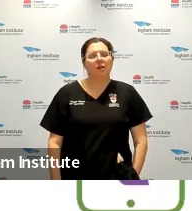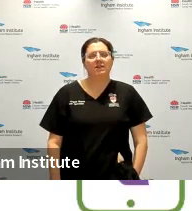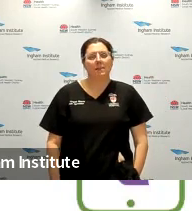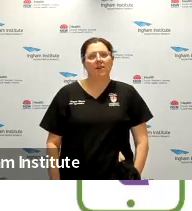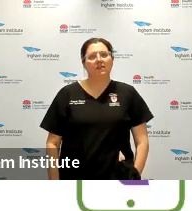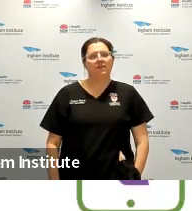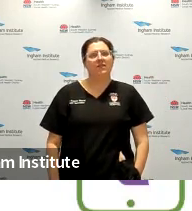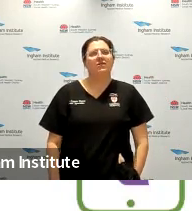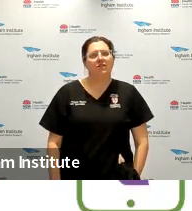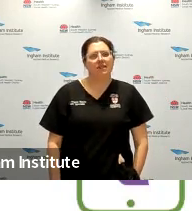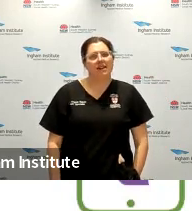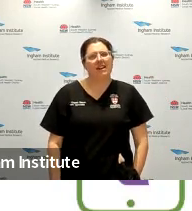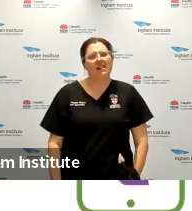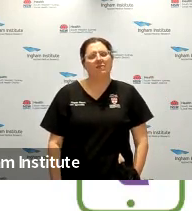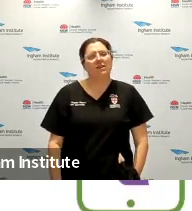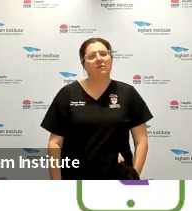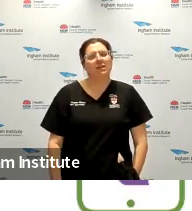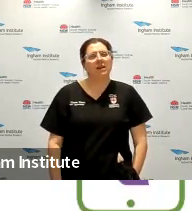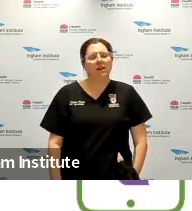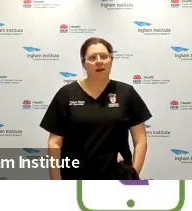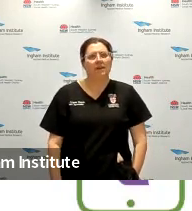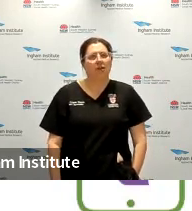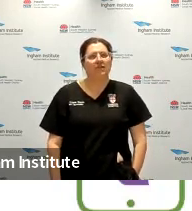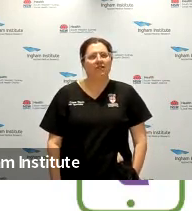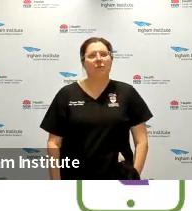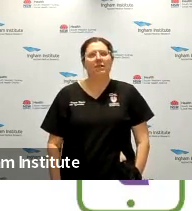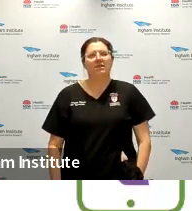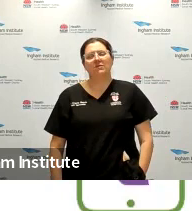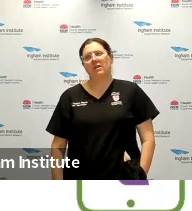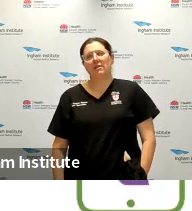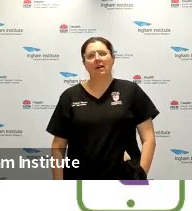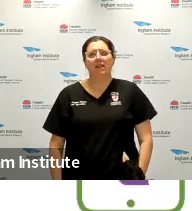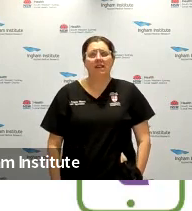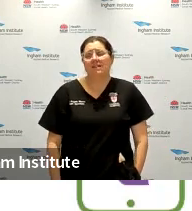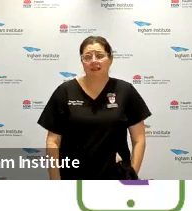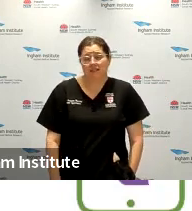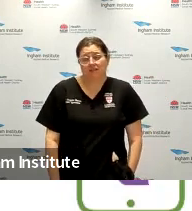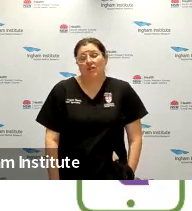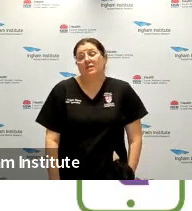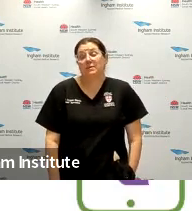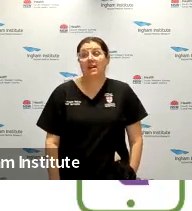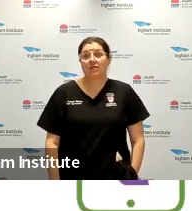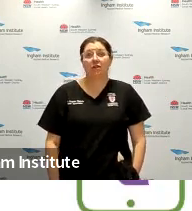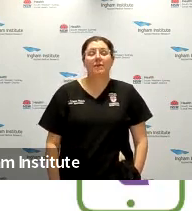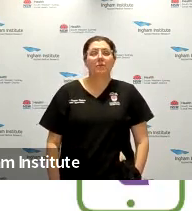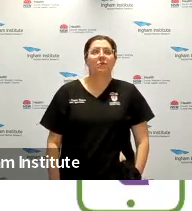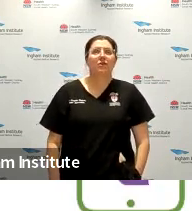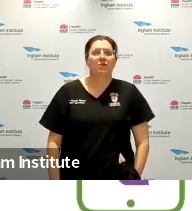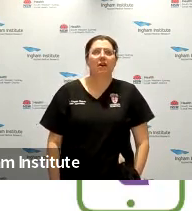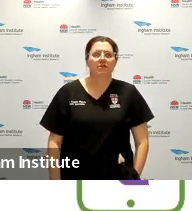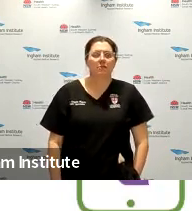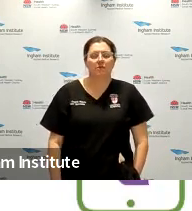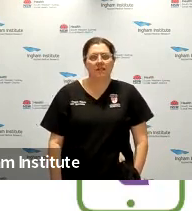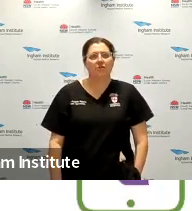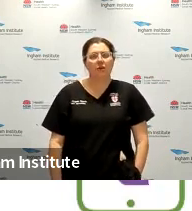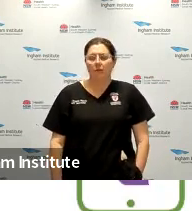usually a Cohen's kappa coefficient is used, and anything really with a kappa coefficient of 0.61 and above shows substantial agreement with what